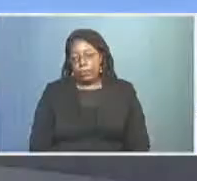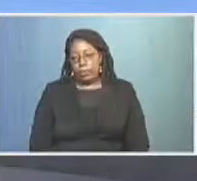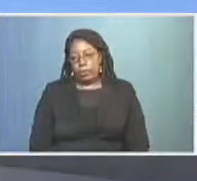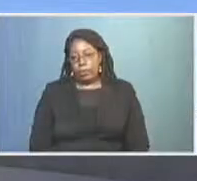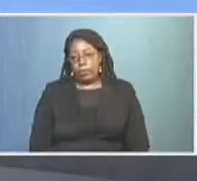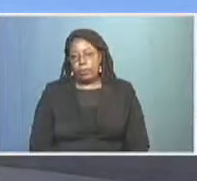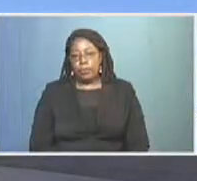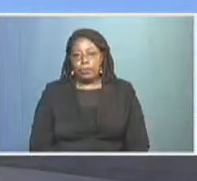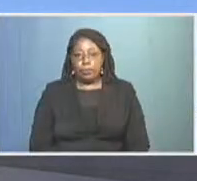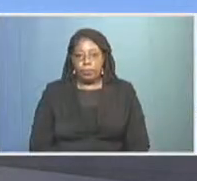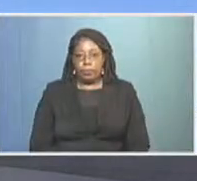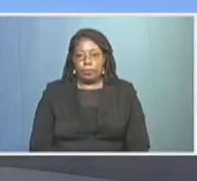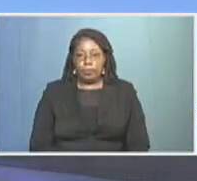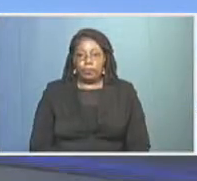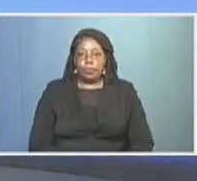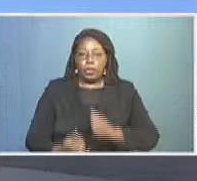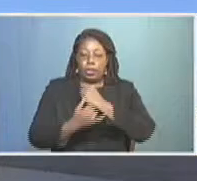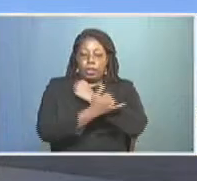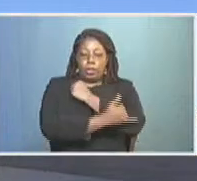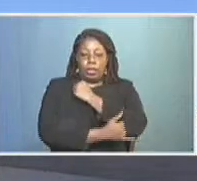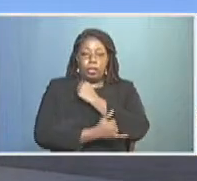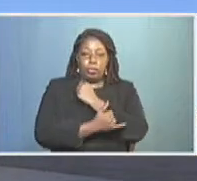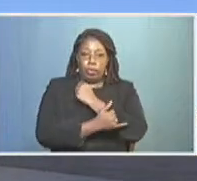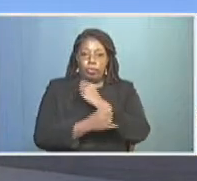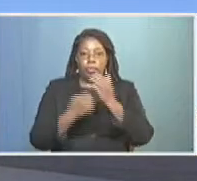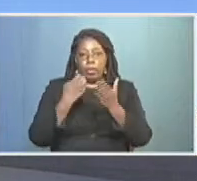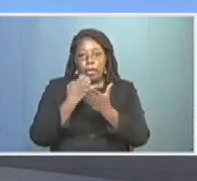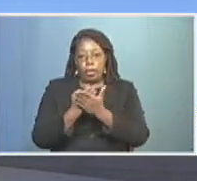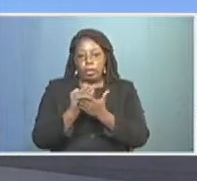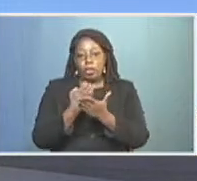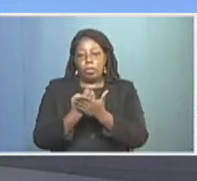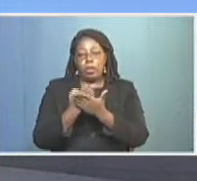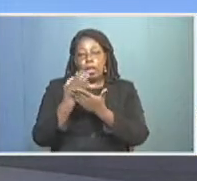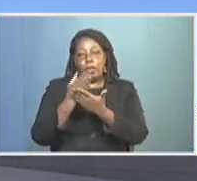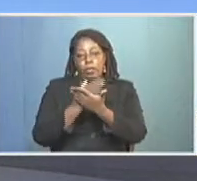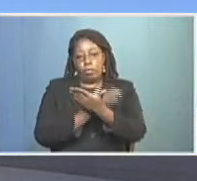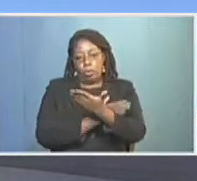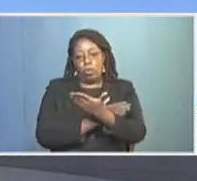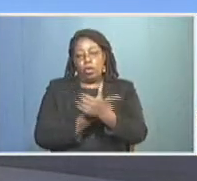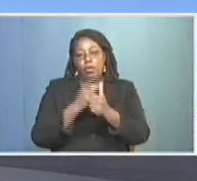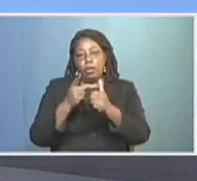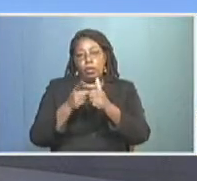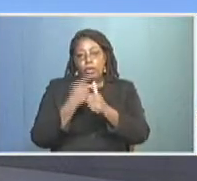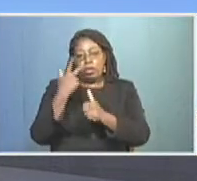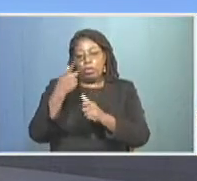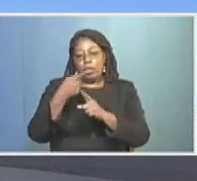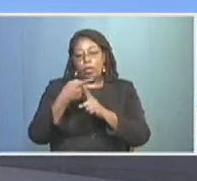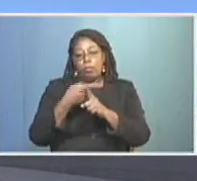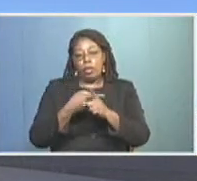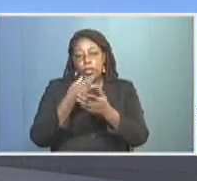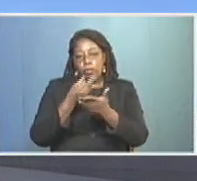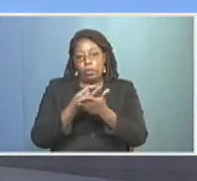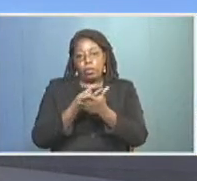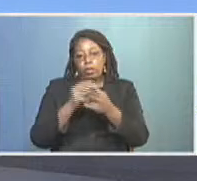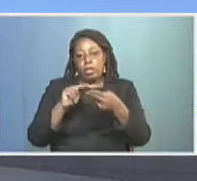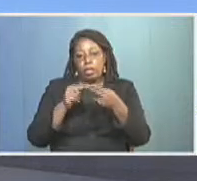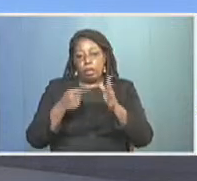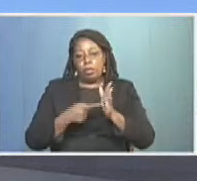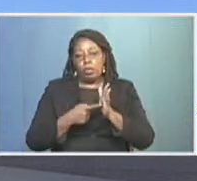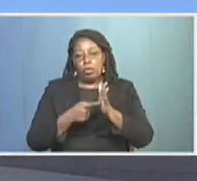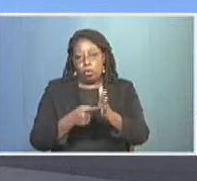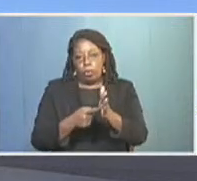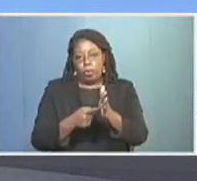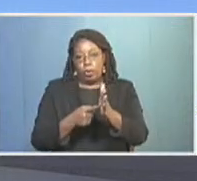it. The country's economic performance improves with first quarter fiscal results showing an accelerated pace